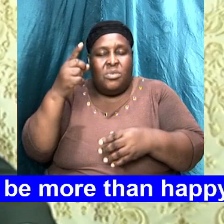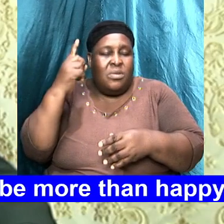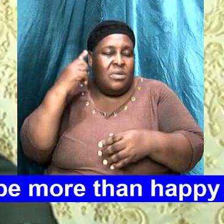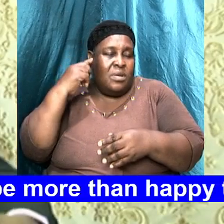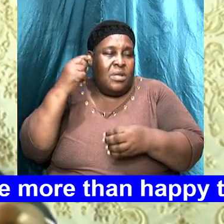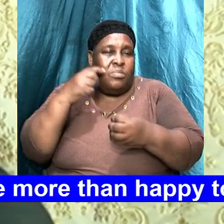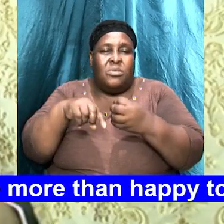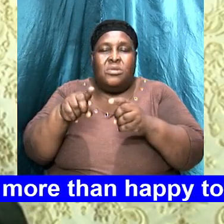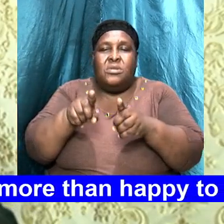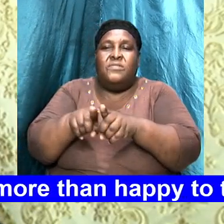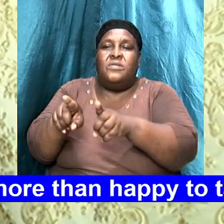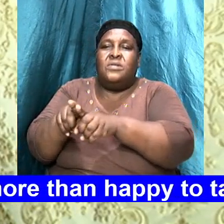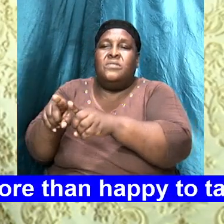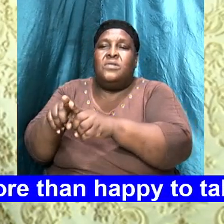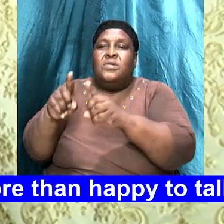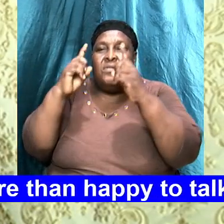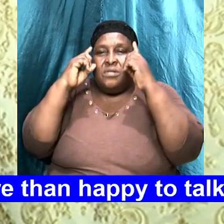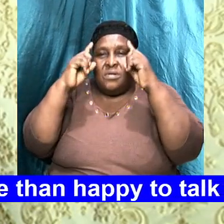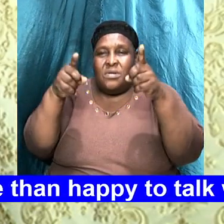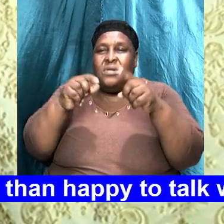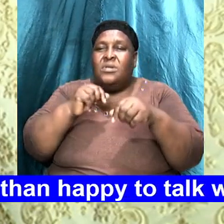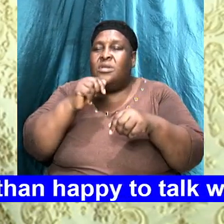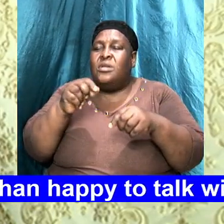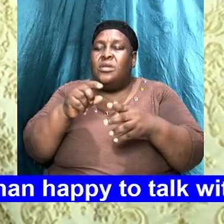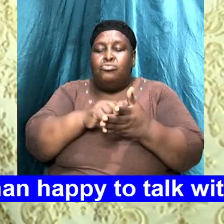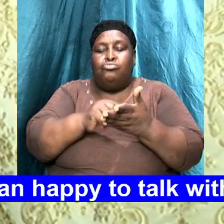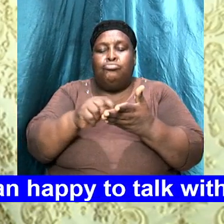are there now that is not written